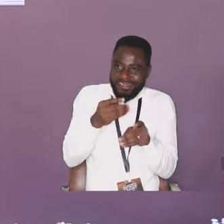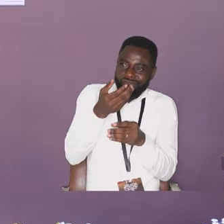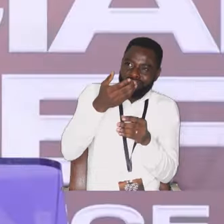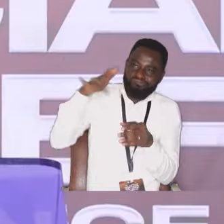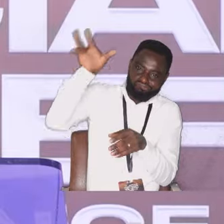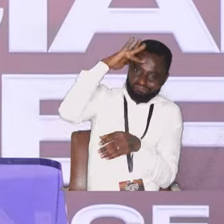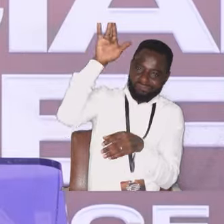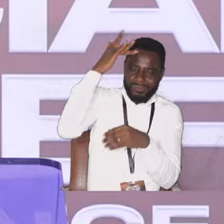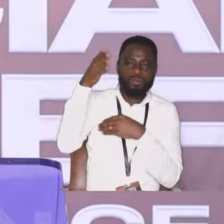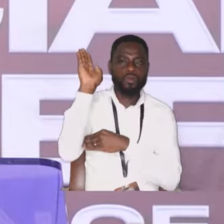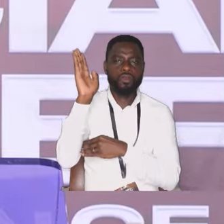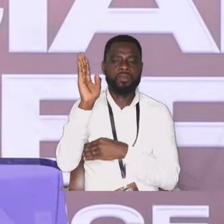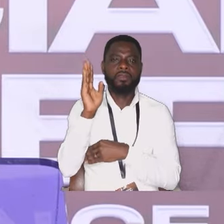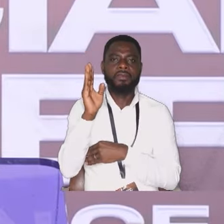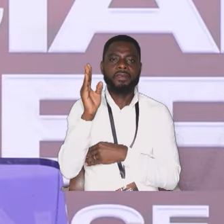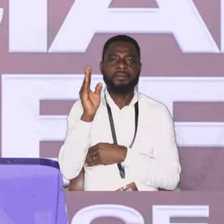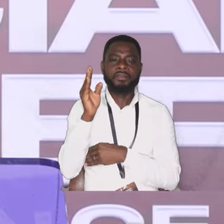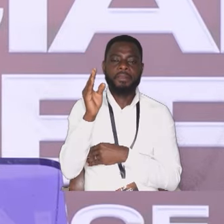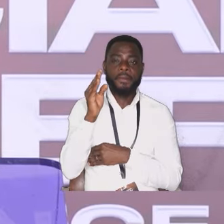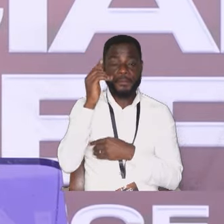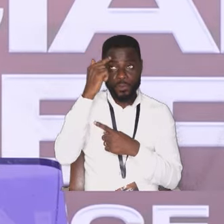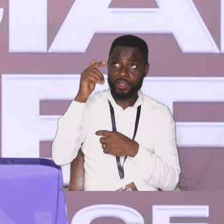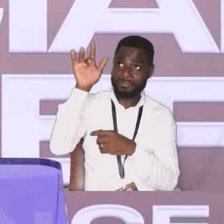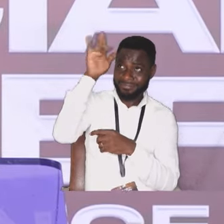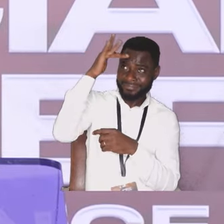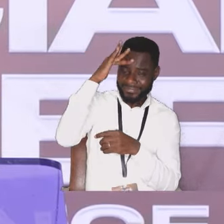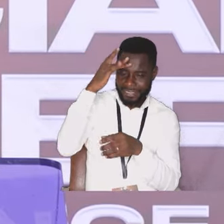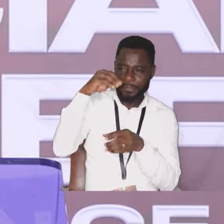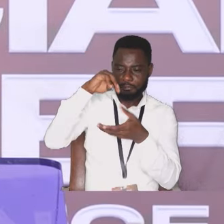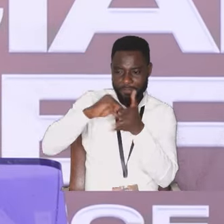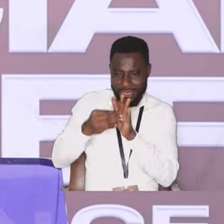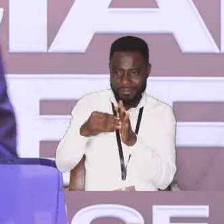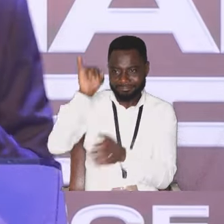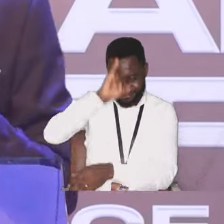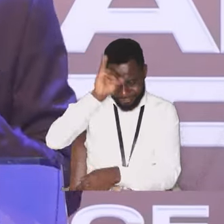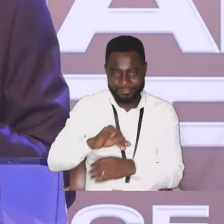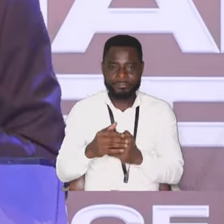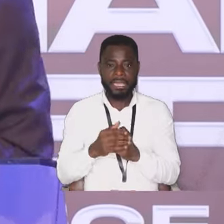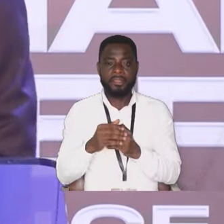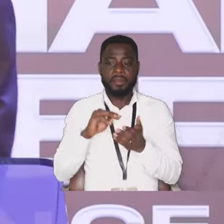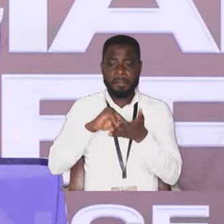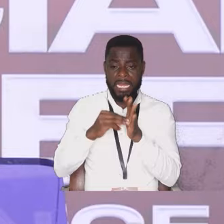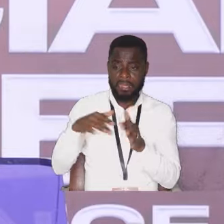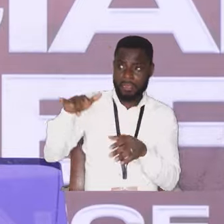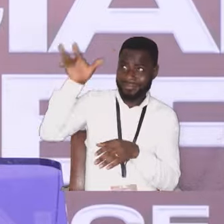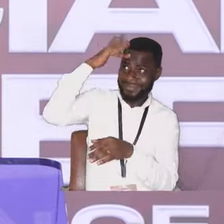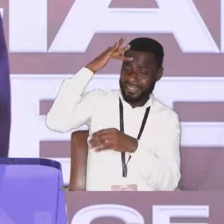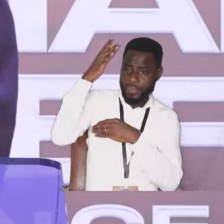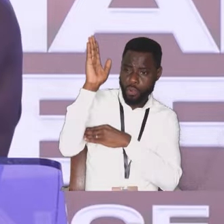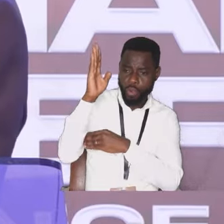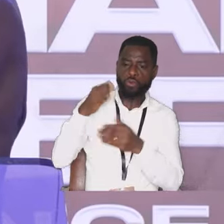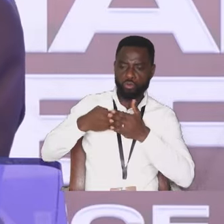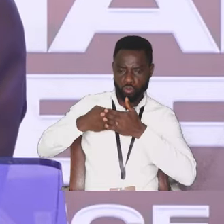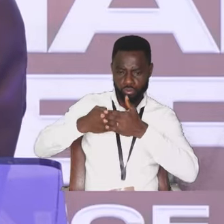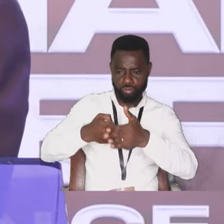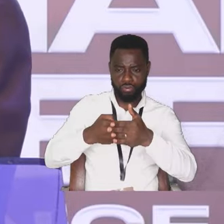meanwhile, ignoring is an act of ignorance. So definitely, that act of ignoring would definitely lead a